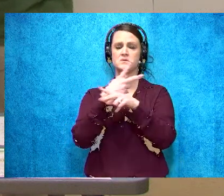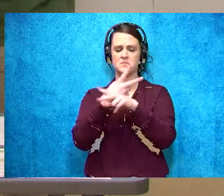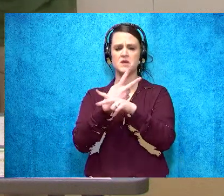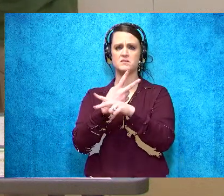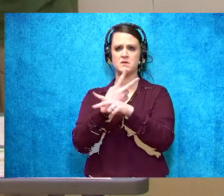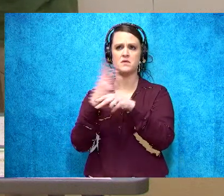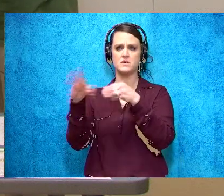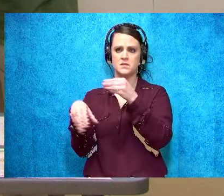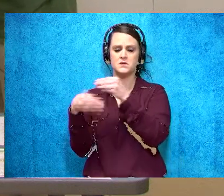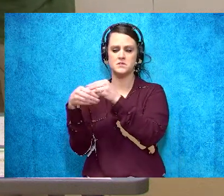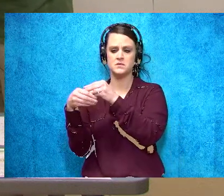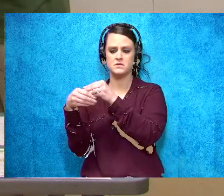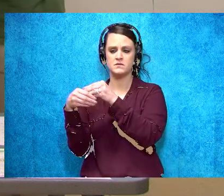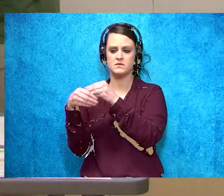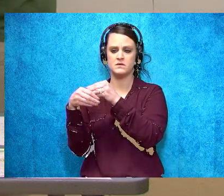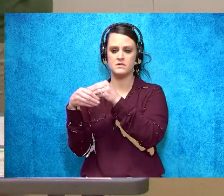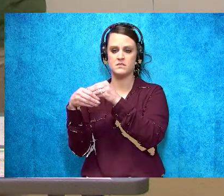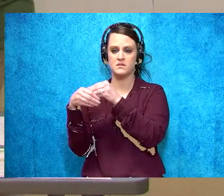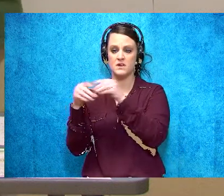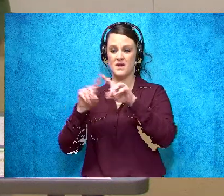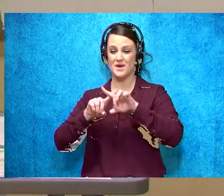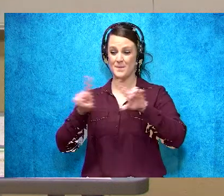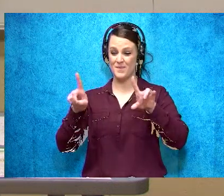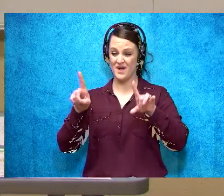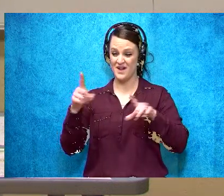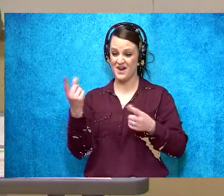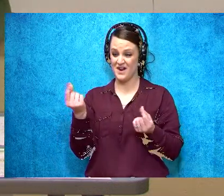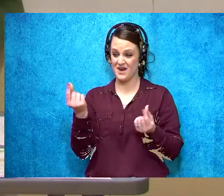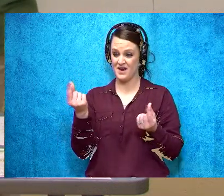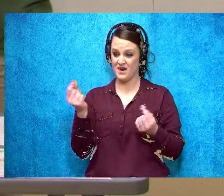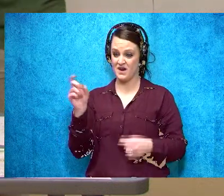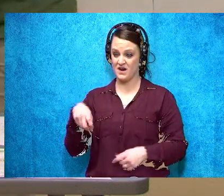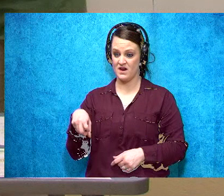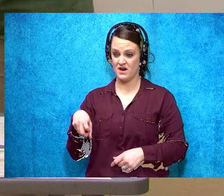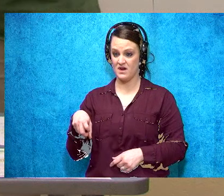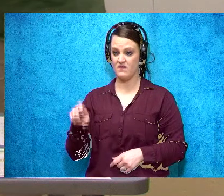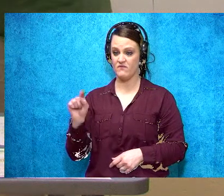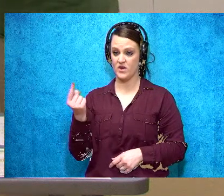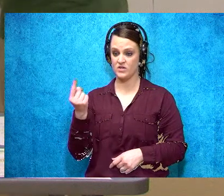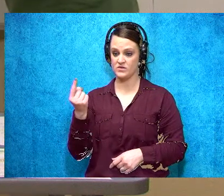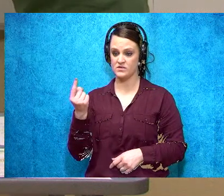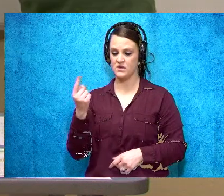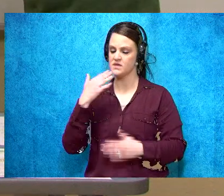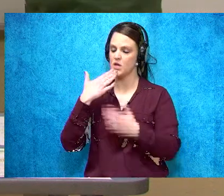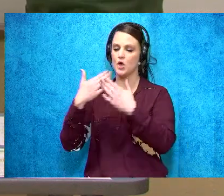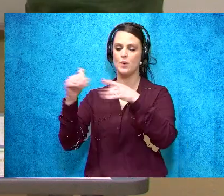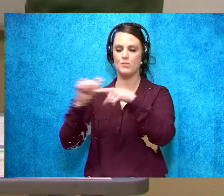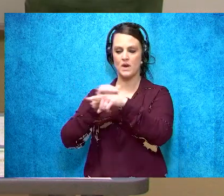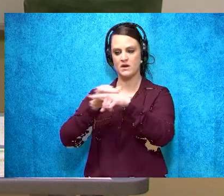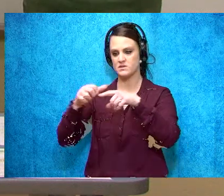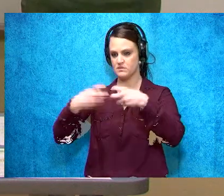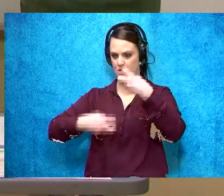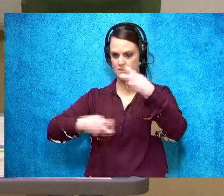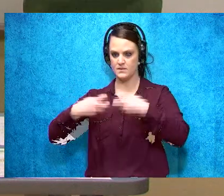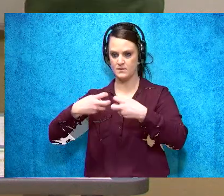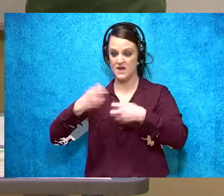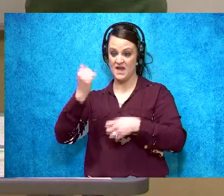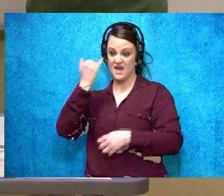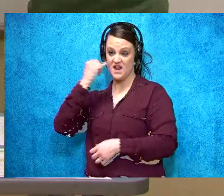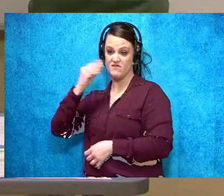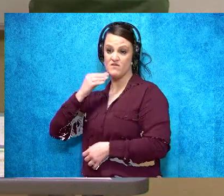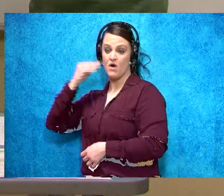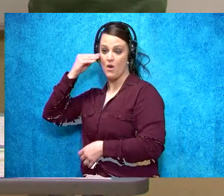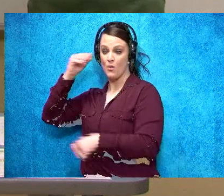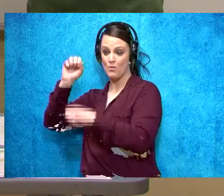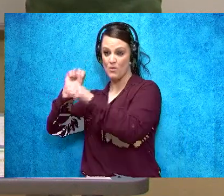multiplication, addition, but what do we have to do first? This is a good practice problem. If you're working this at home, go